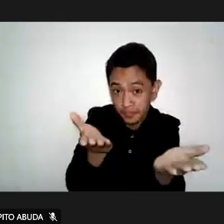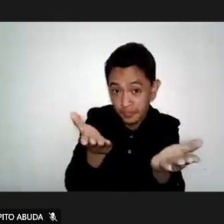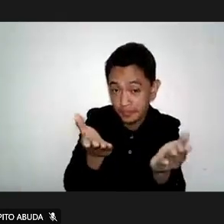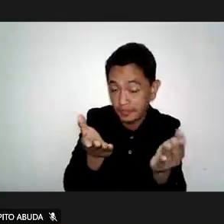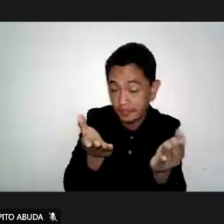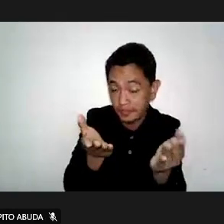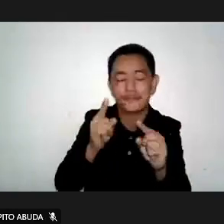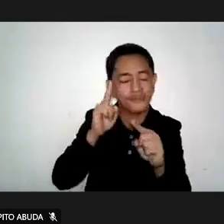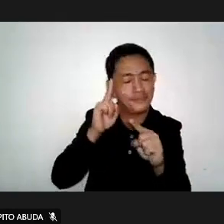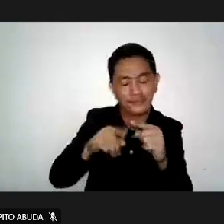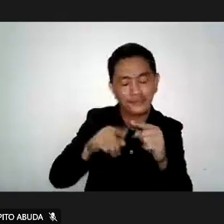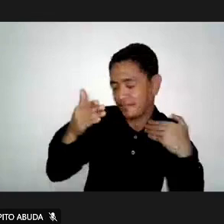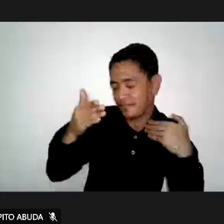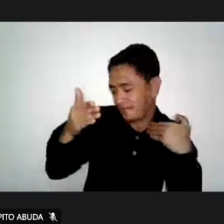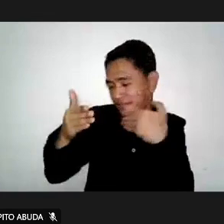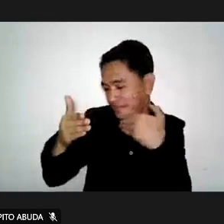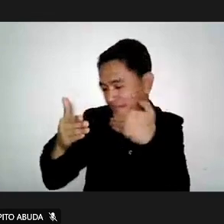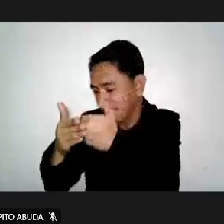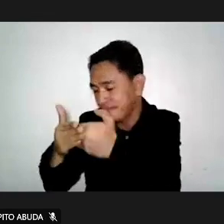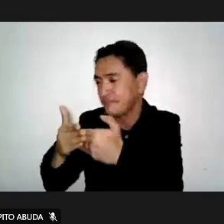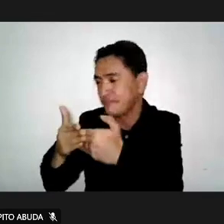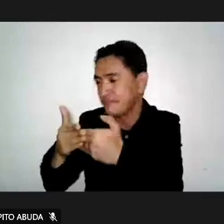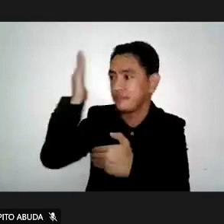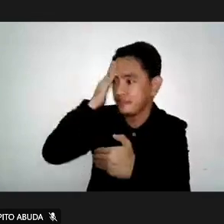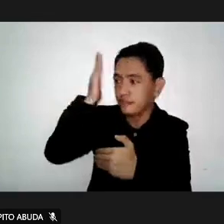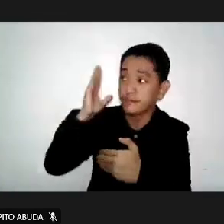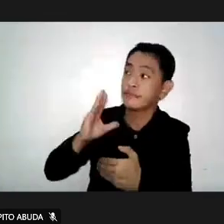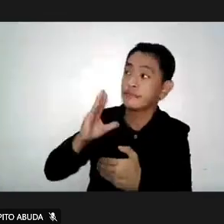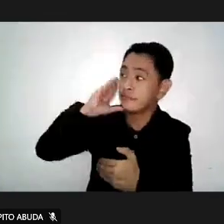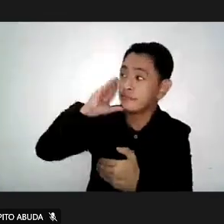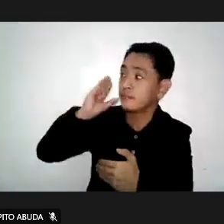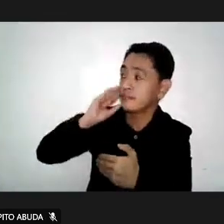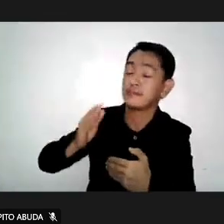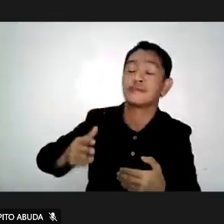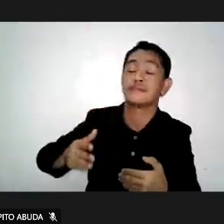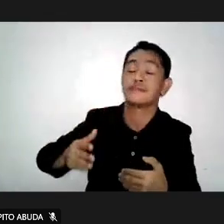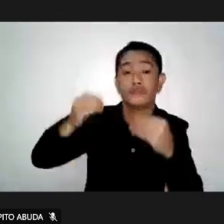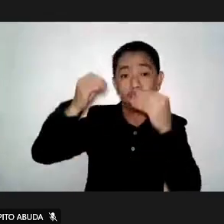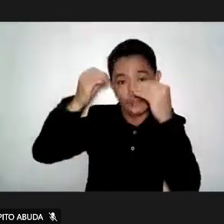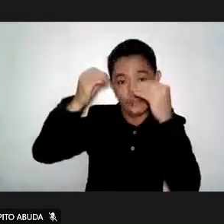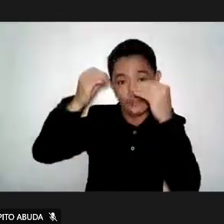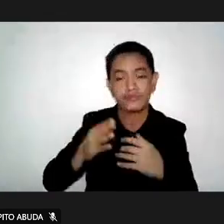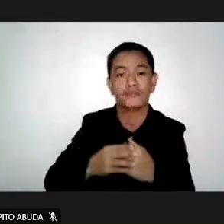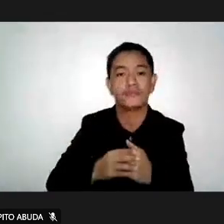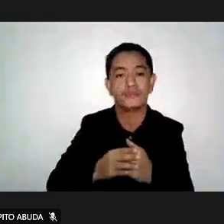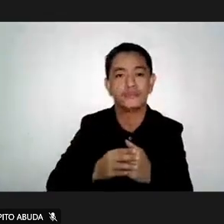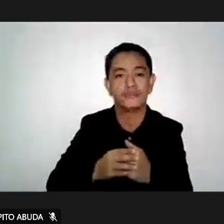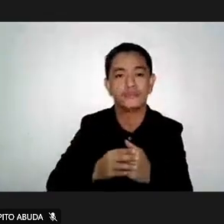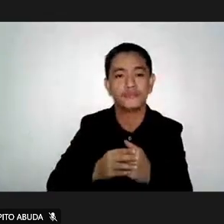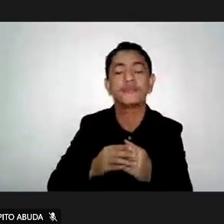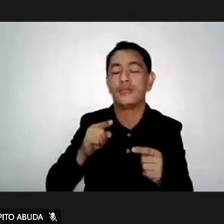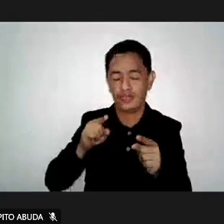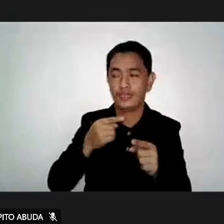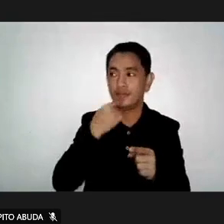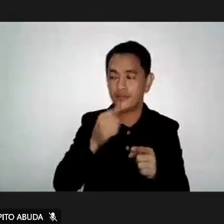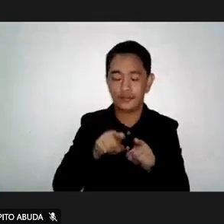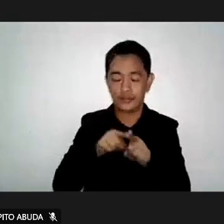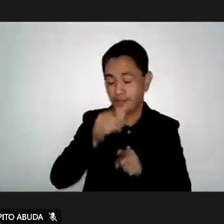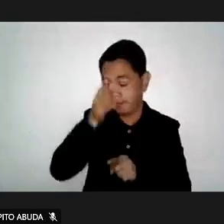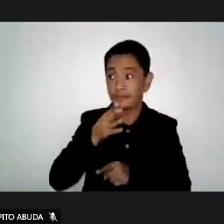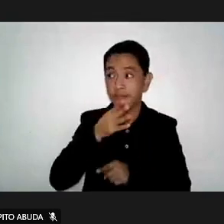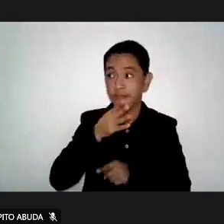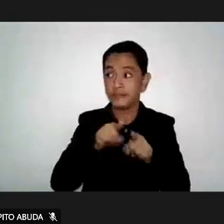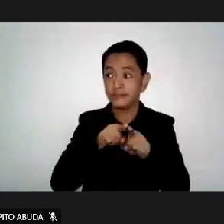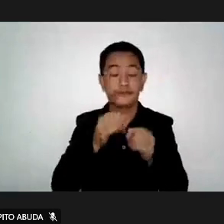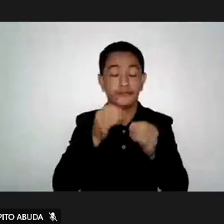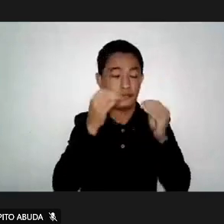or the products we are giving them, it can never come close to the knowledge and life experiences of the